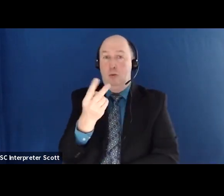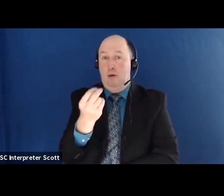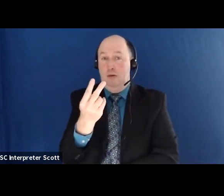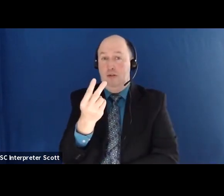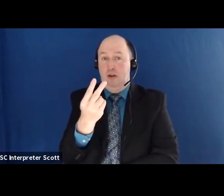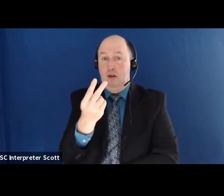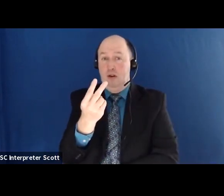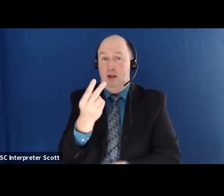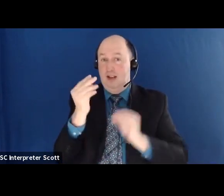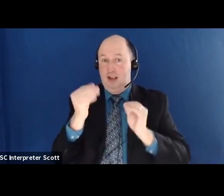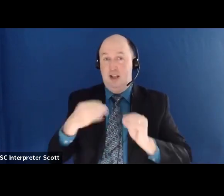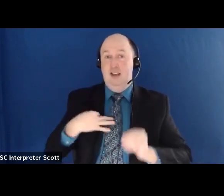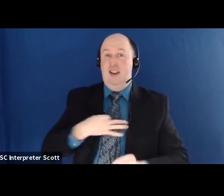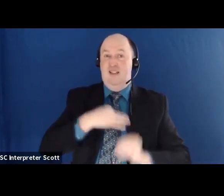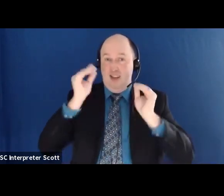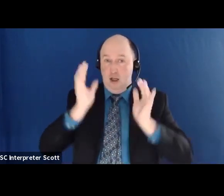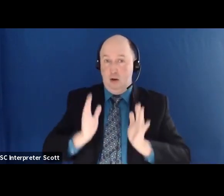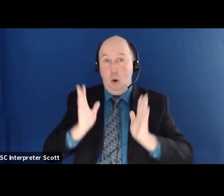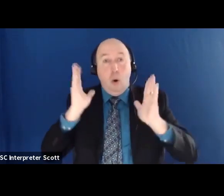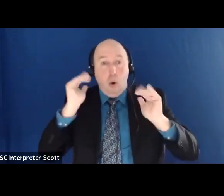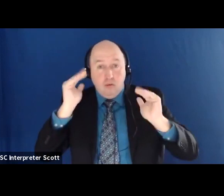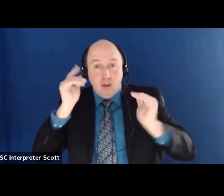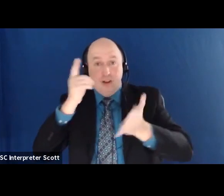happening hopefully next week in Lucas County.